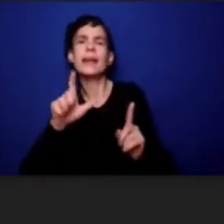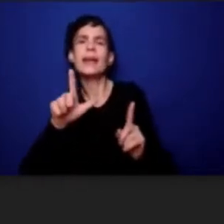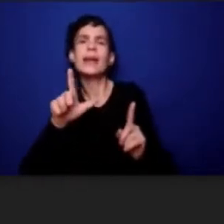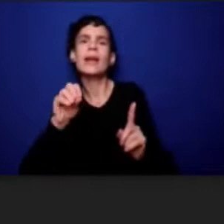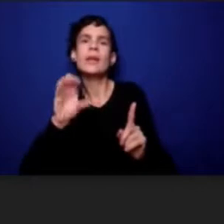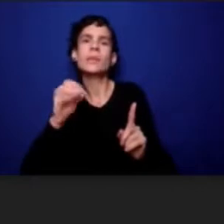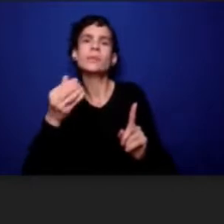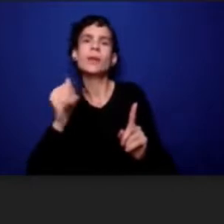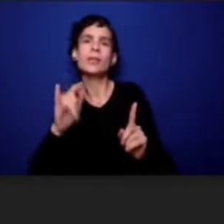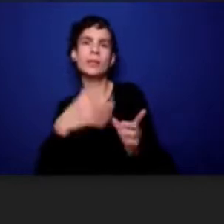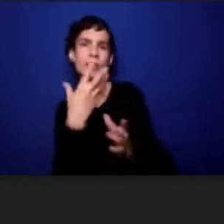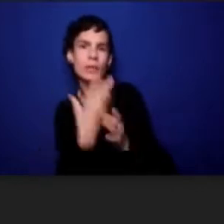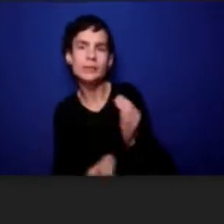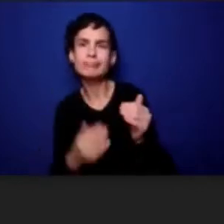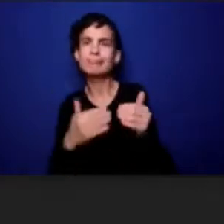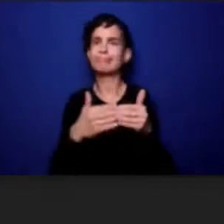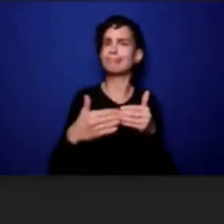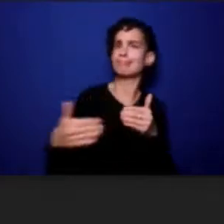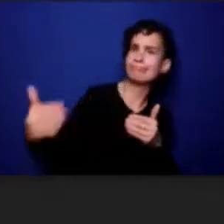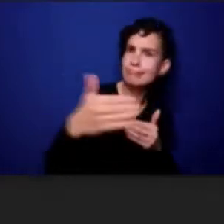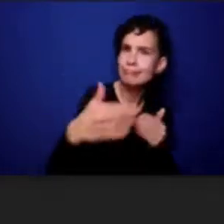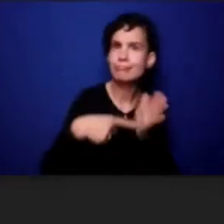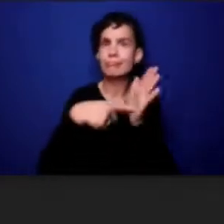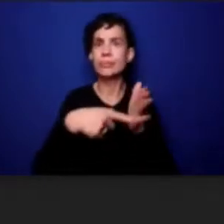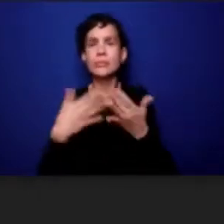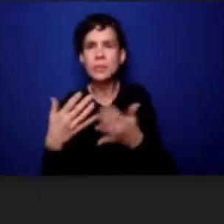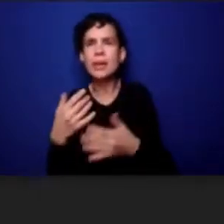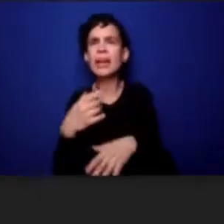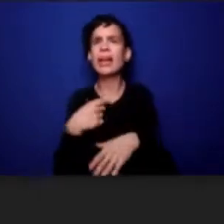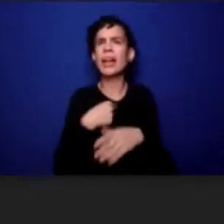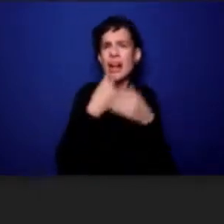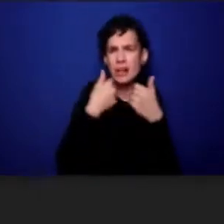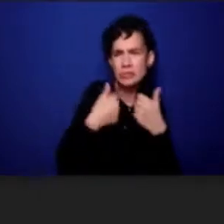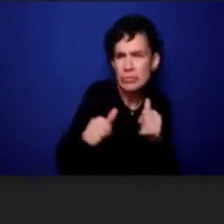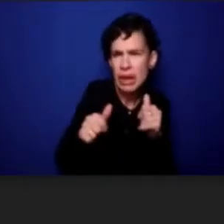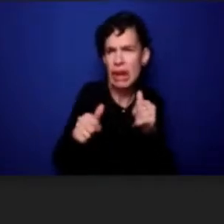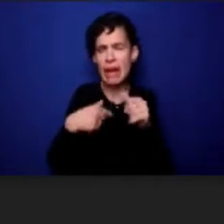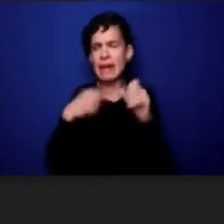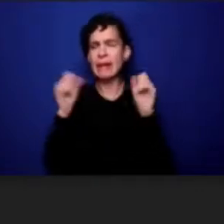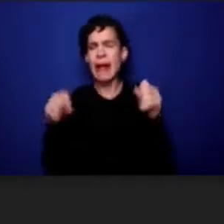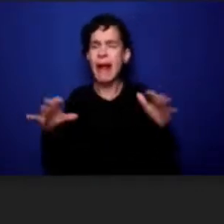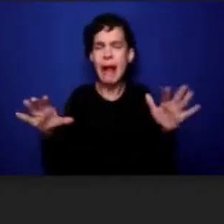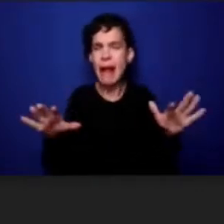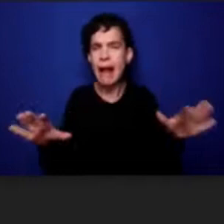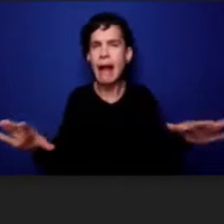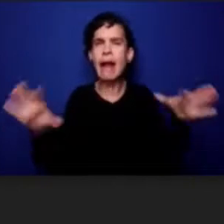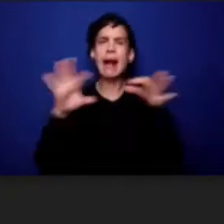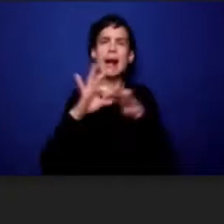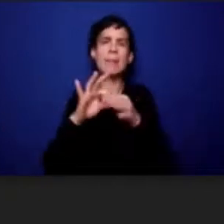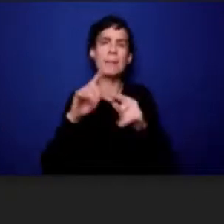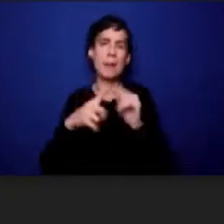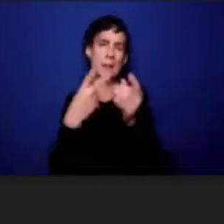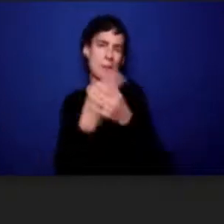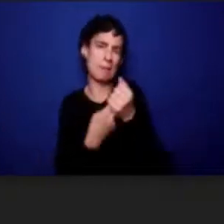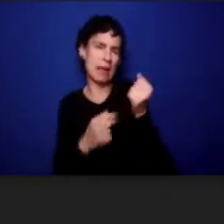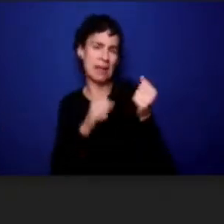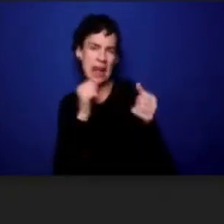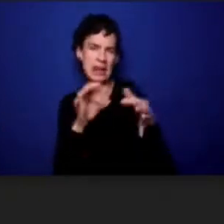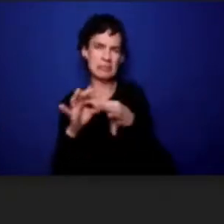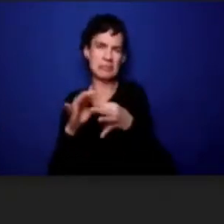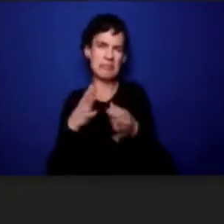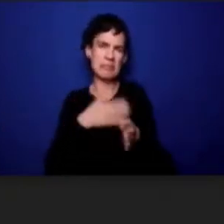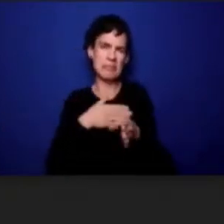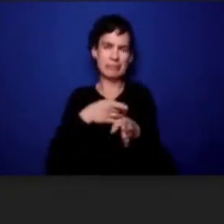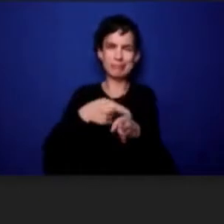as beyond representation. And I'm sure if I tried really hard, I could tie these two together, but I don't think it's really related.